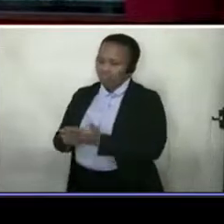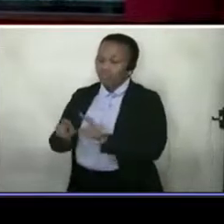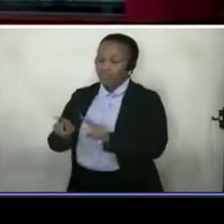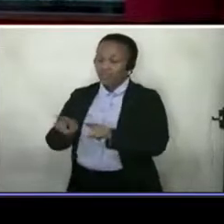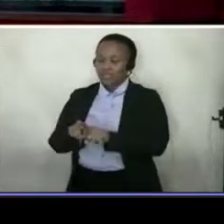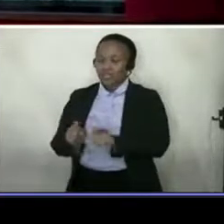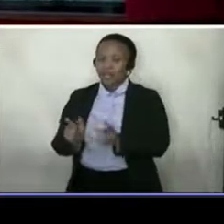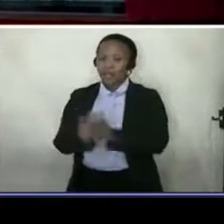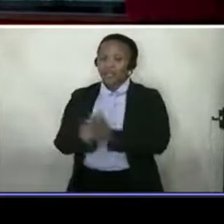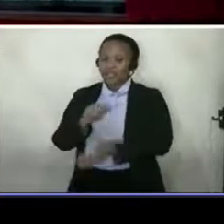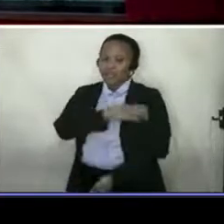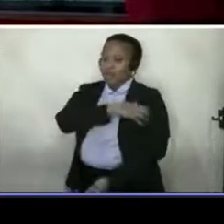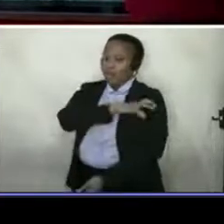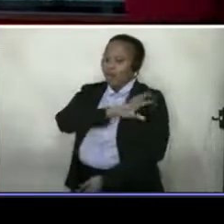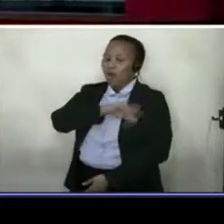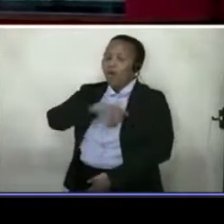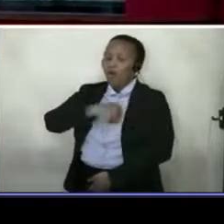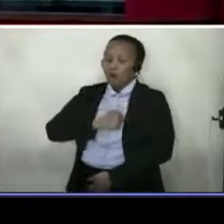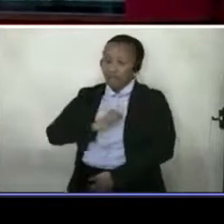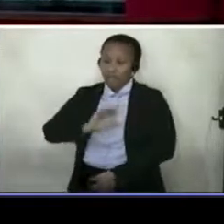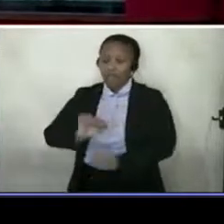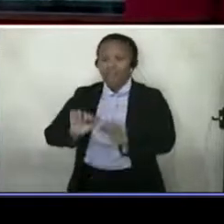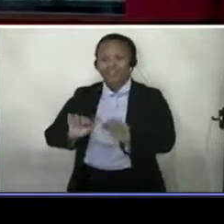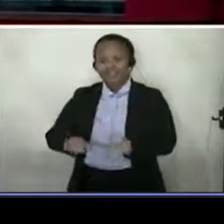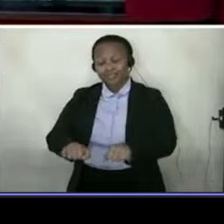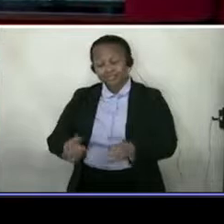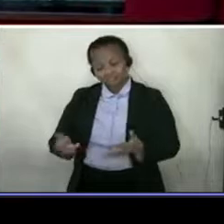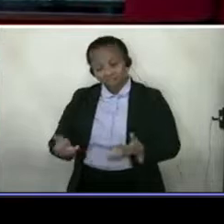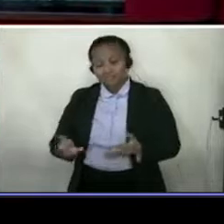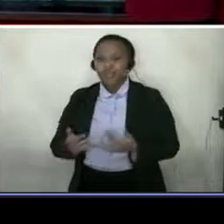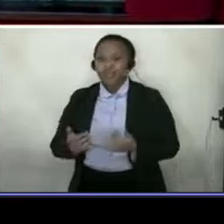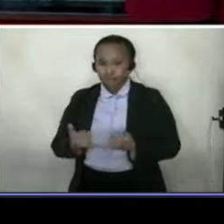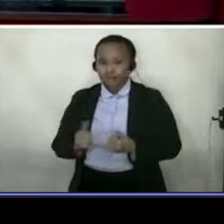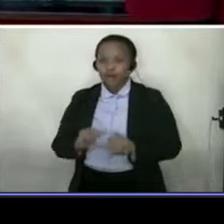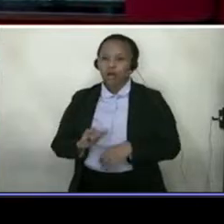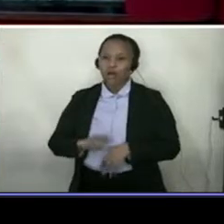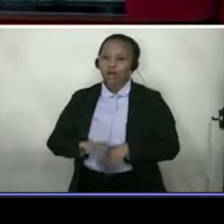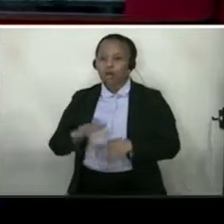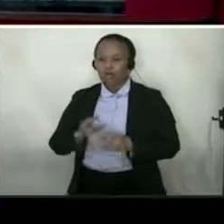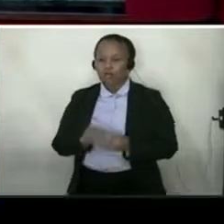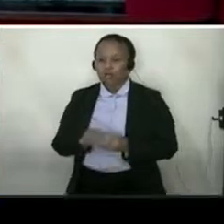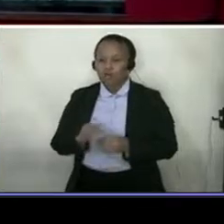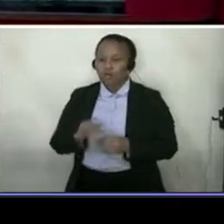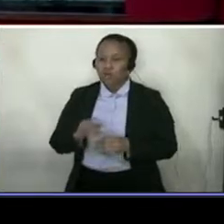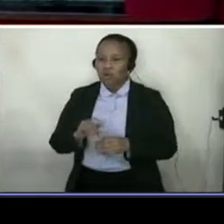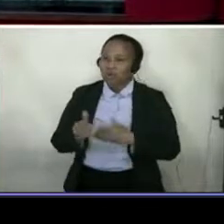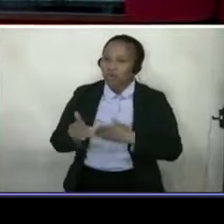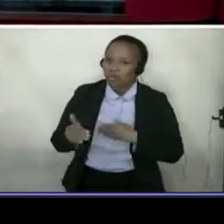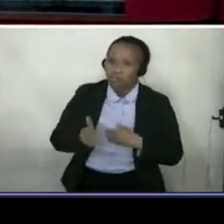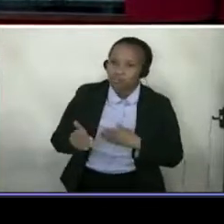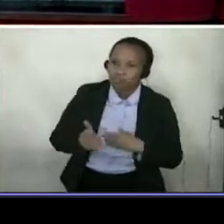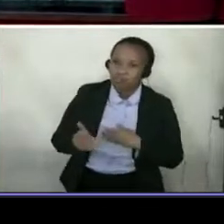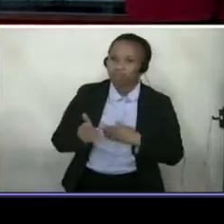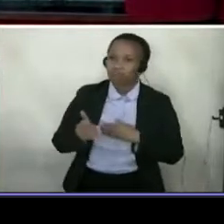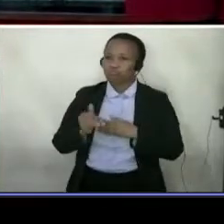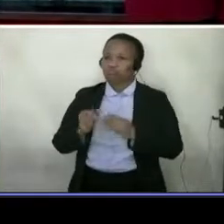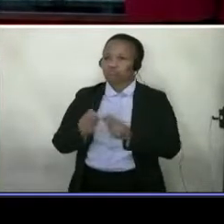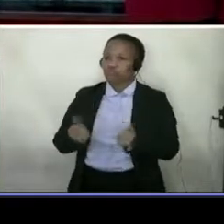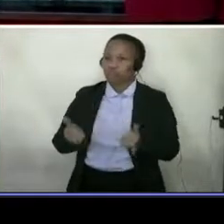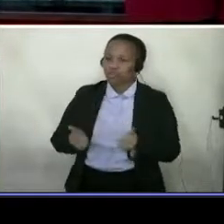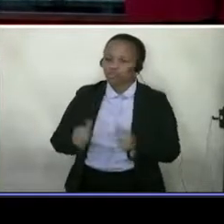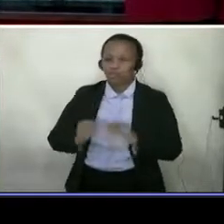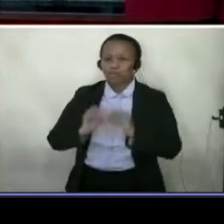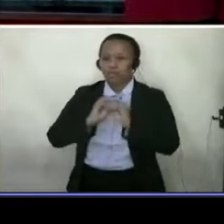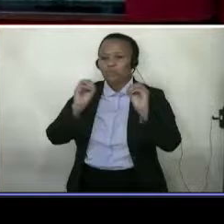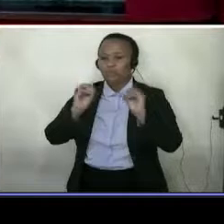empowers us, yet we are unable to get any closer to resolving these. Rather, as the Scopa report